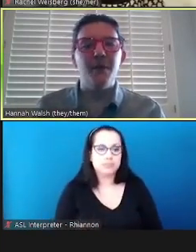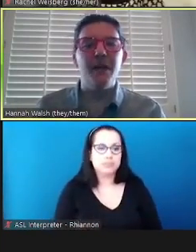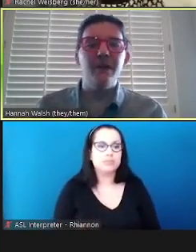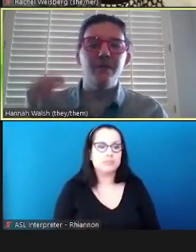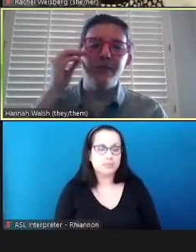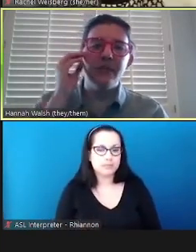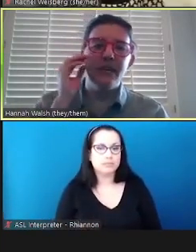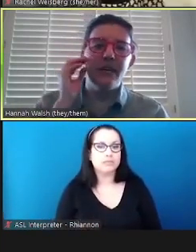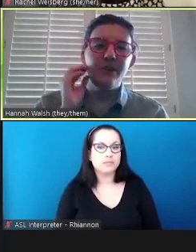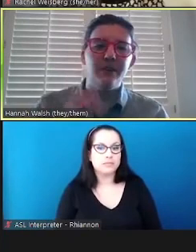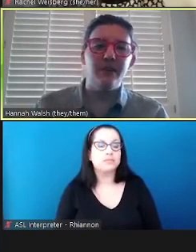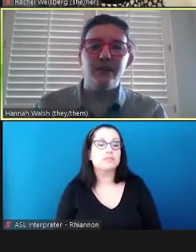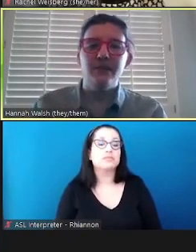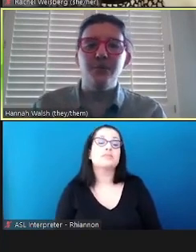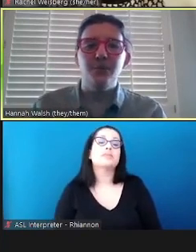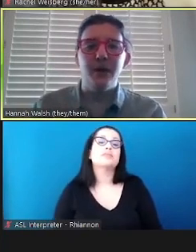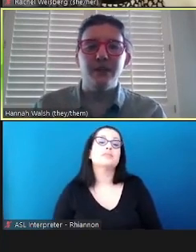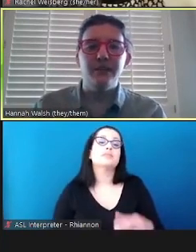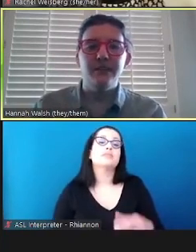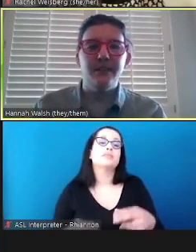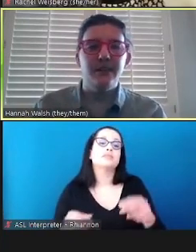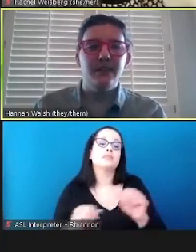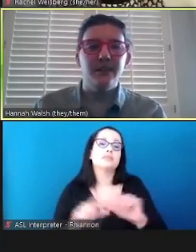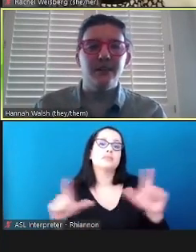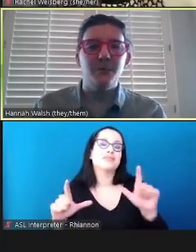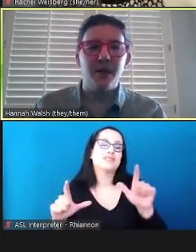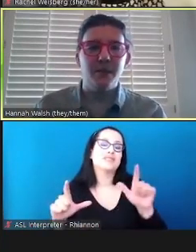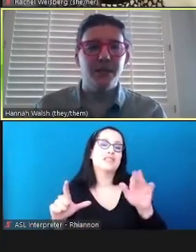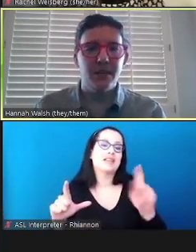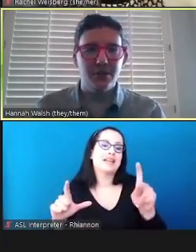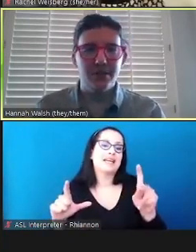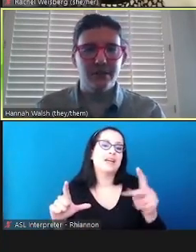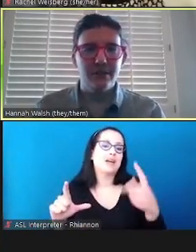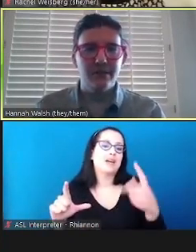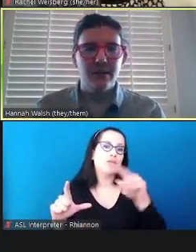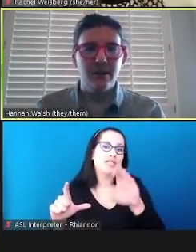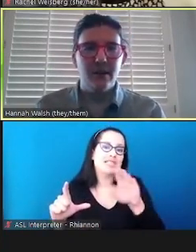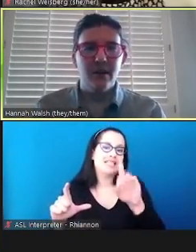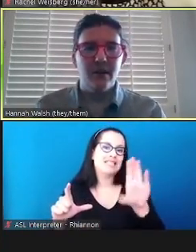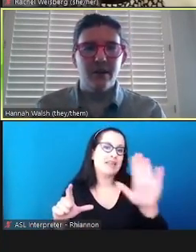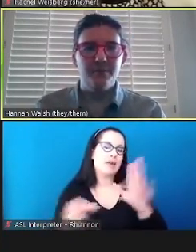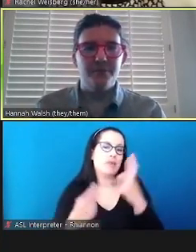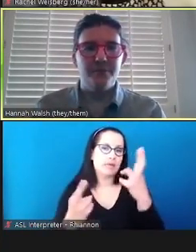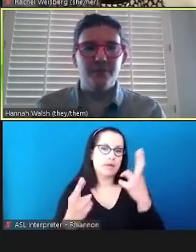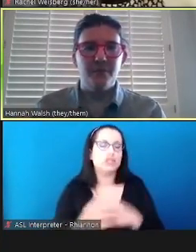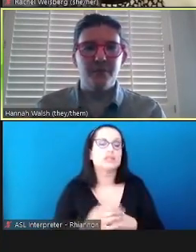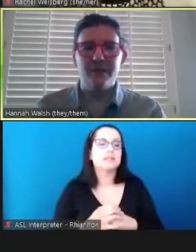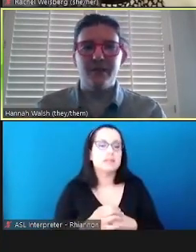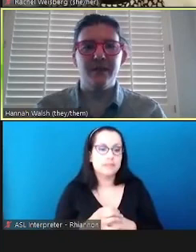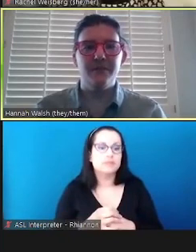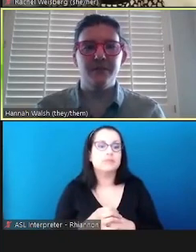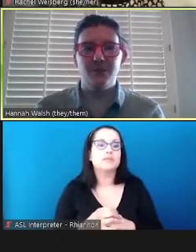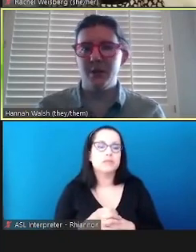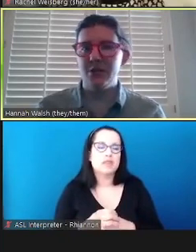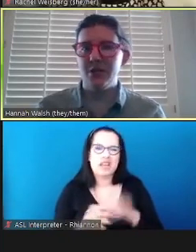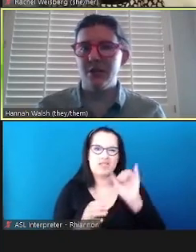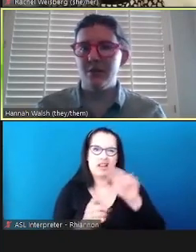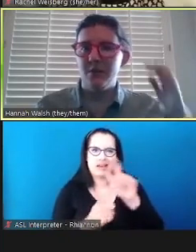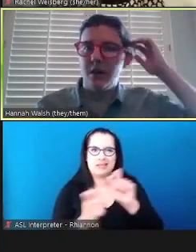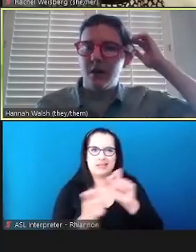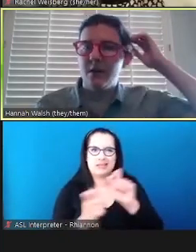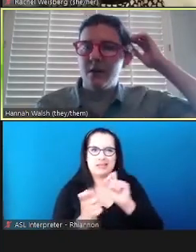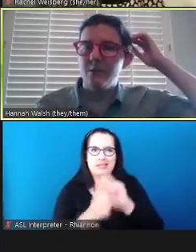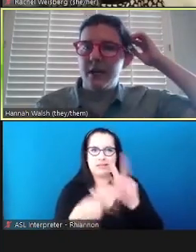And we have a link here to CDC recommendations for this kind of